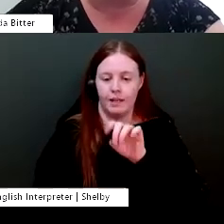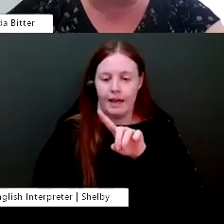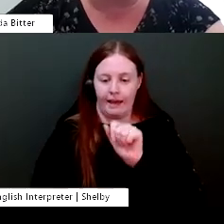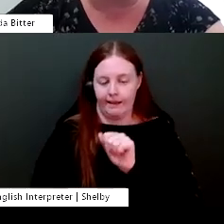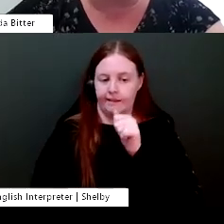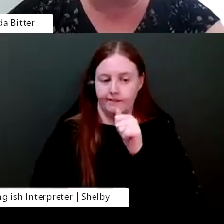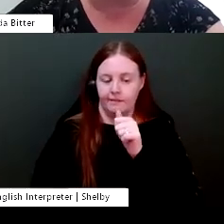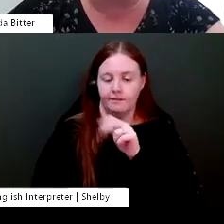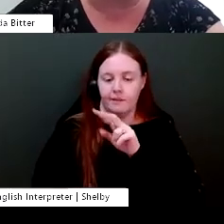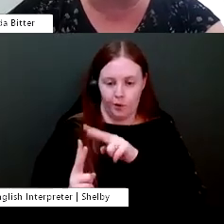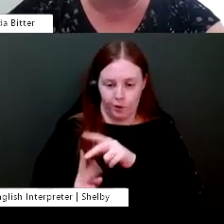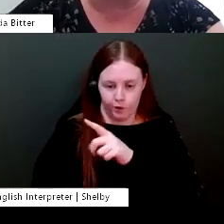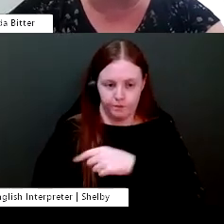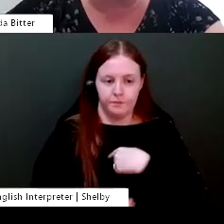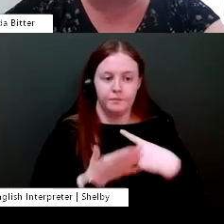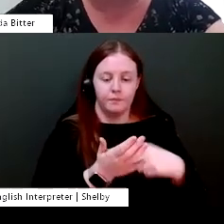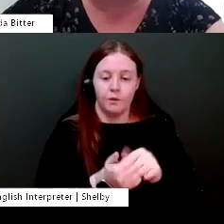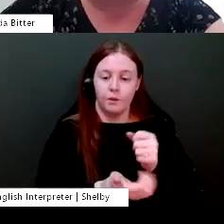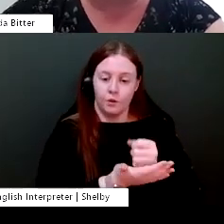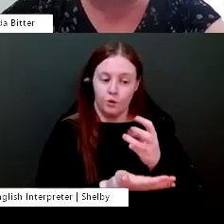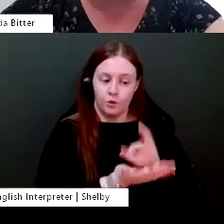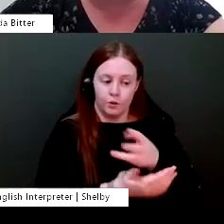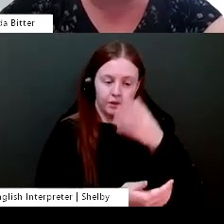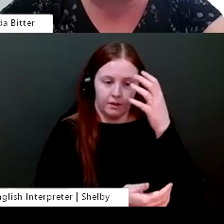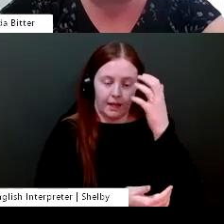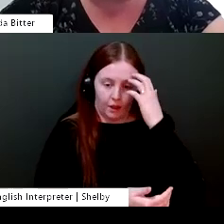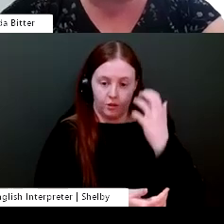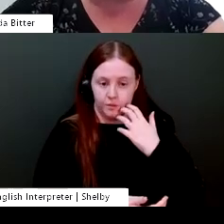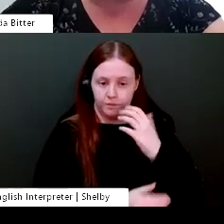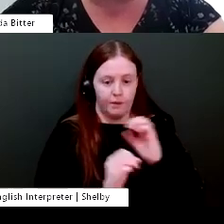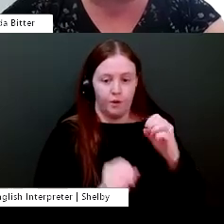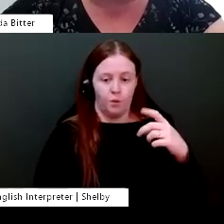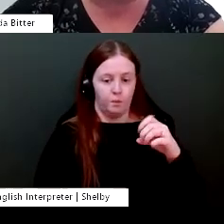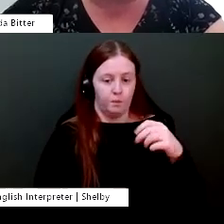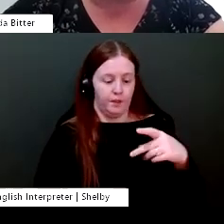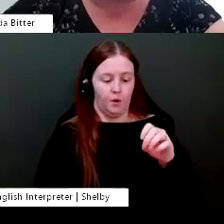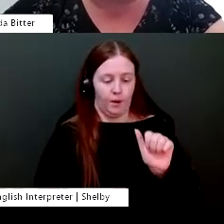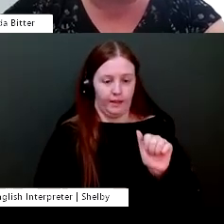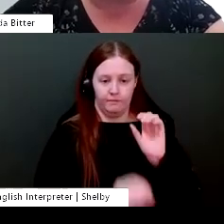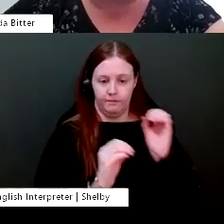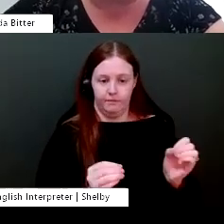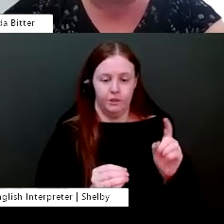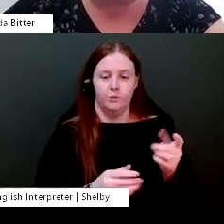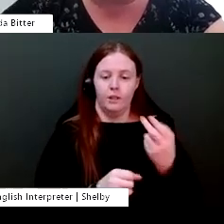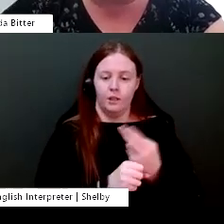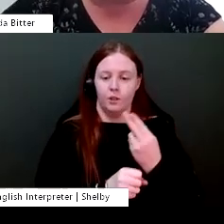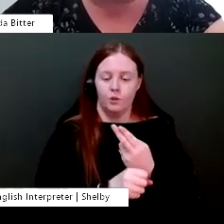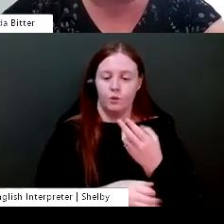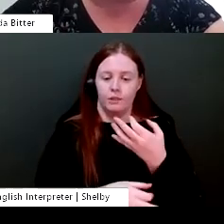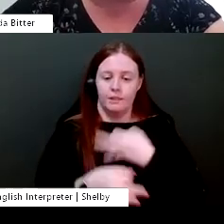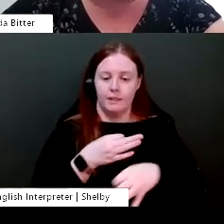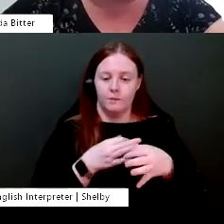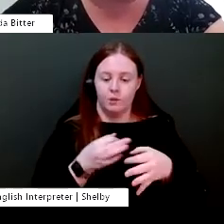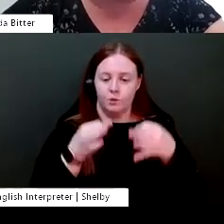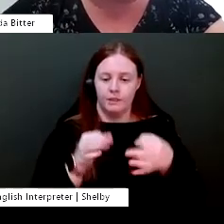So I spoke to the social worker at the hospital. There was no power of attorney in place. So they went by way of substitute decision maker. The